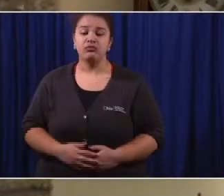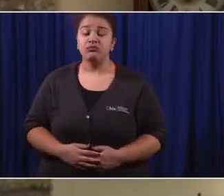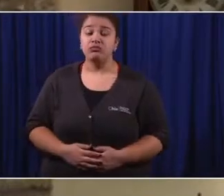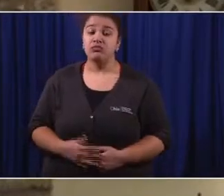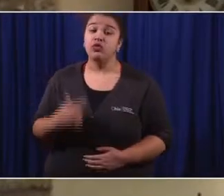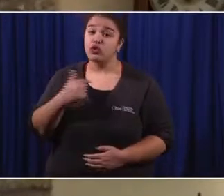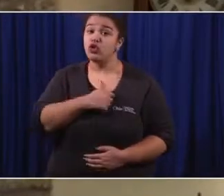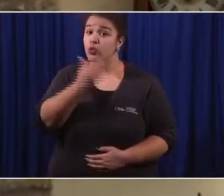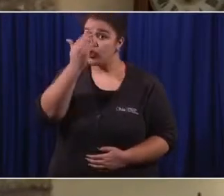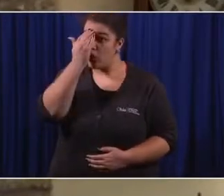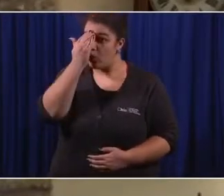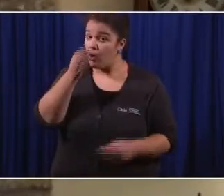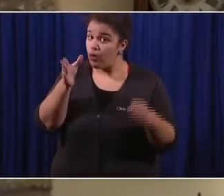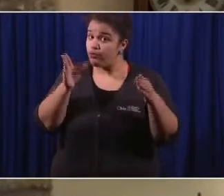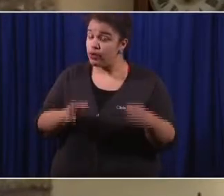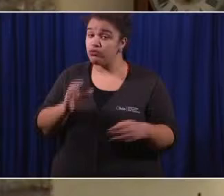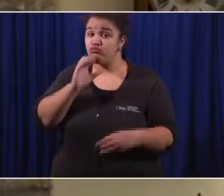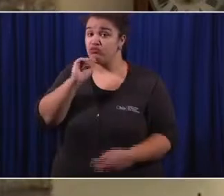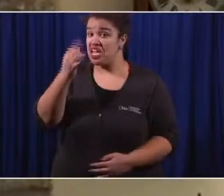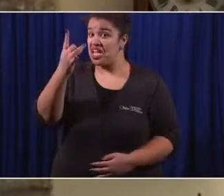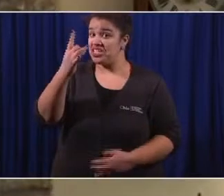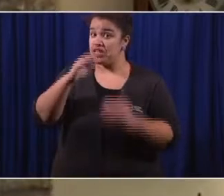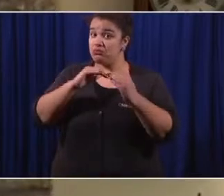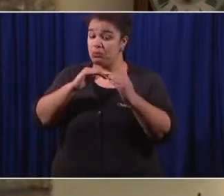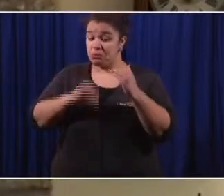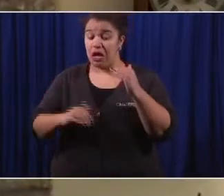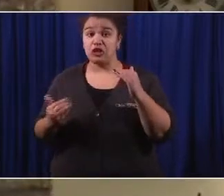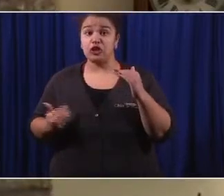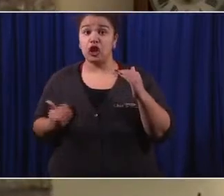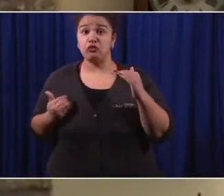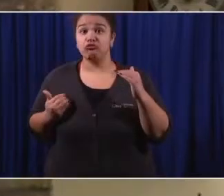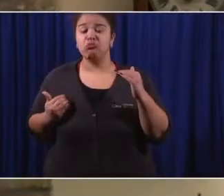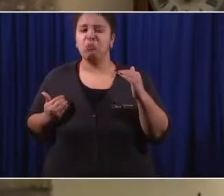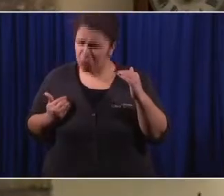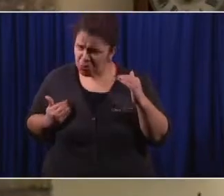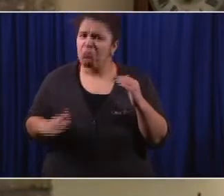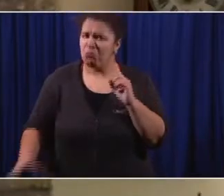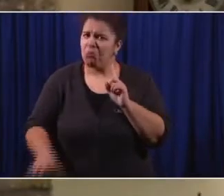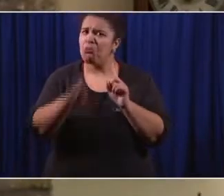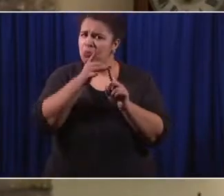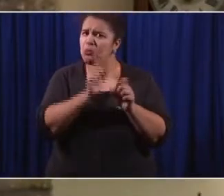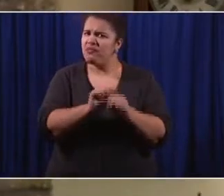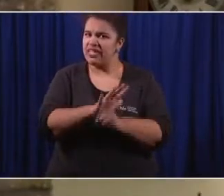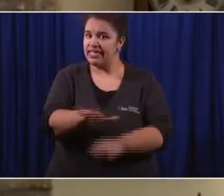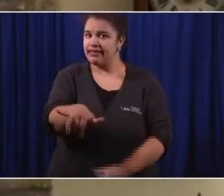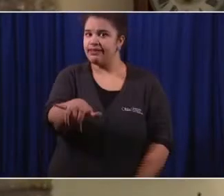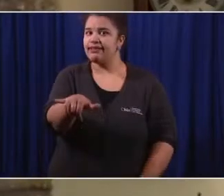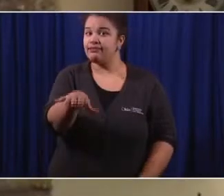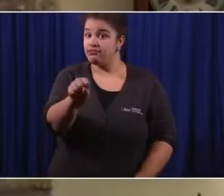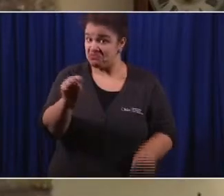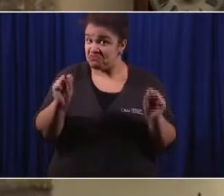18 can get COVID. We know, I'll try to do a quick summary.